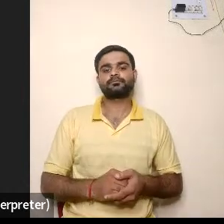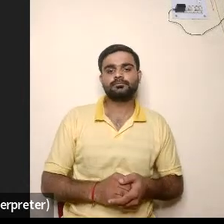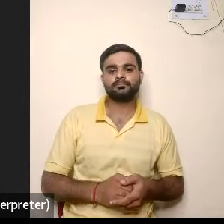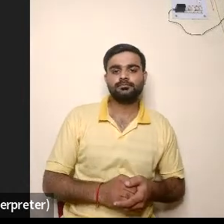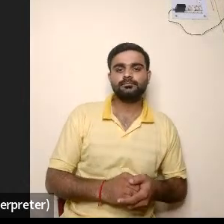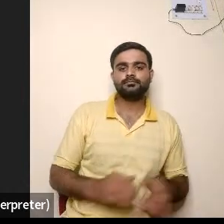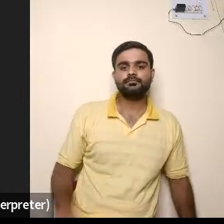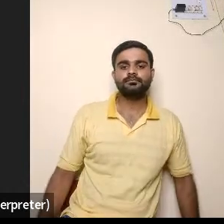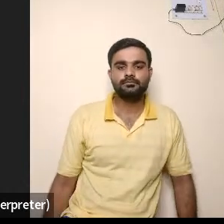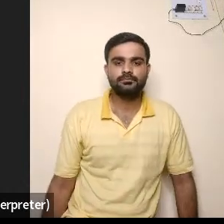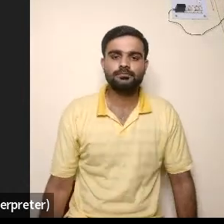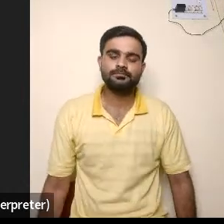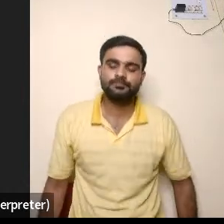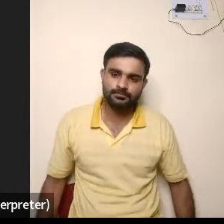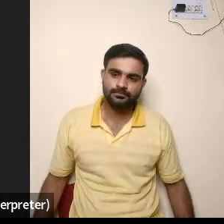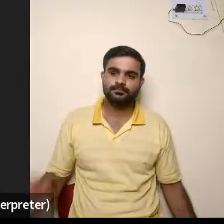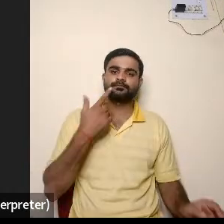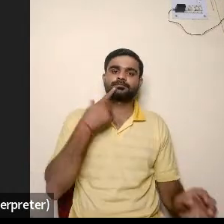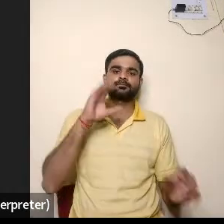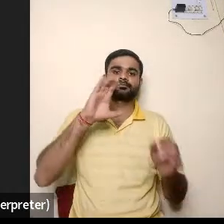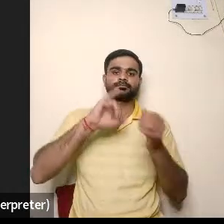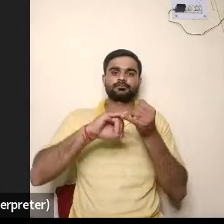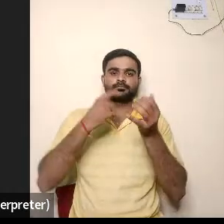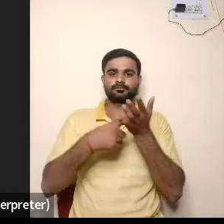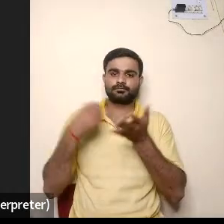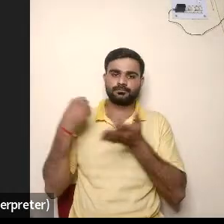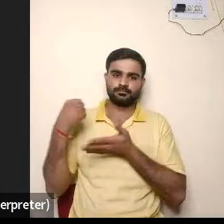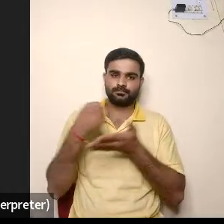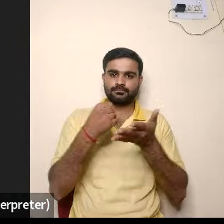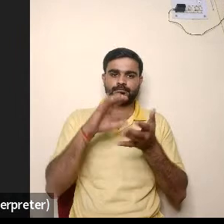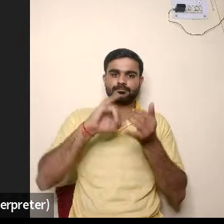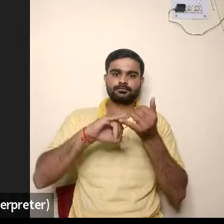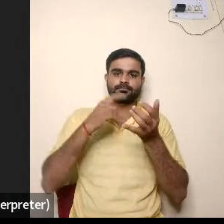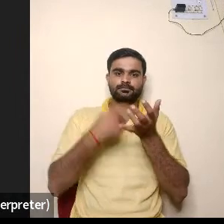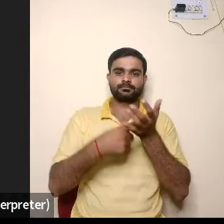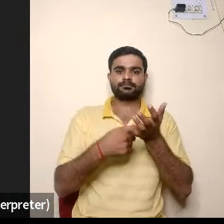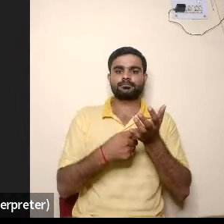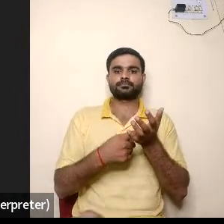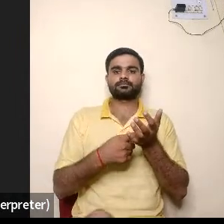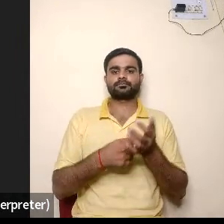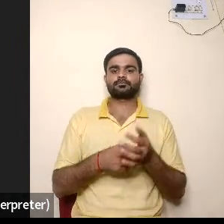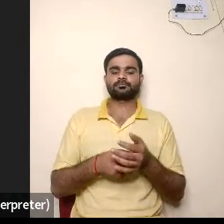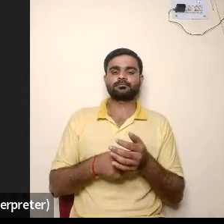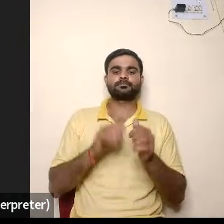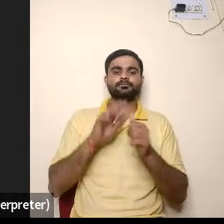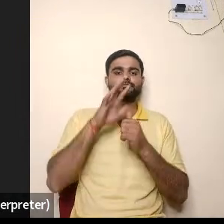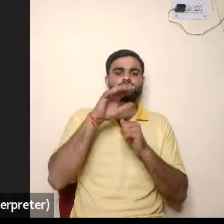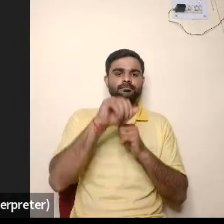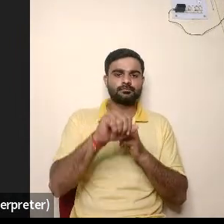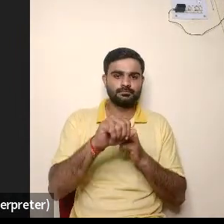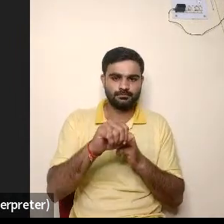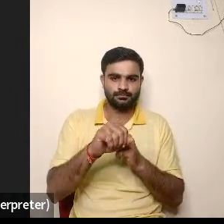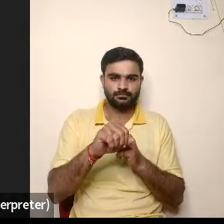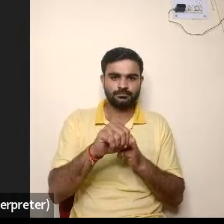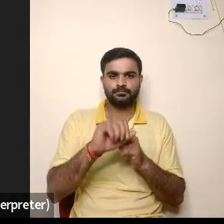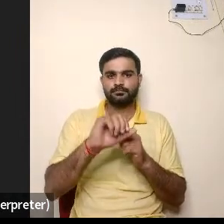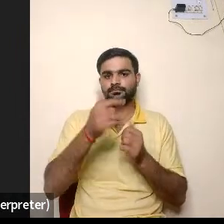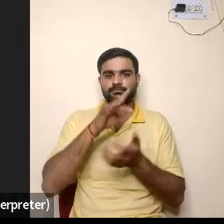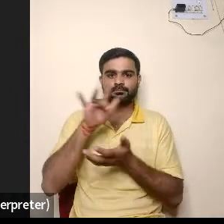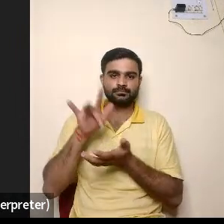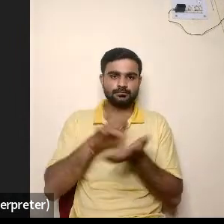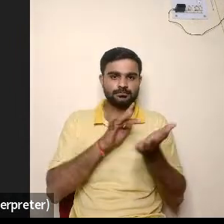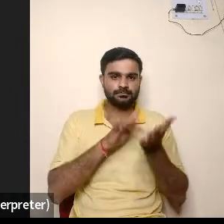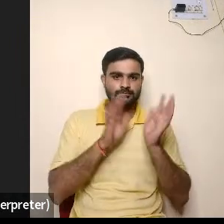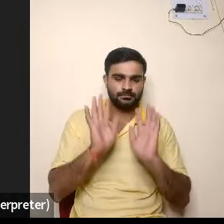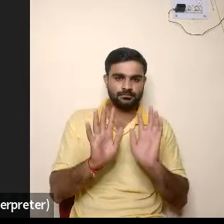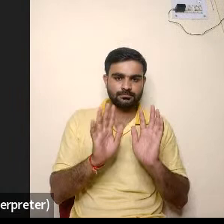is allowing CSR funding, because CSR funding for accessibility in other sectors has